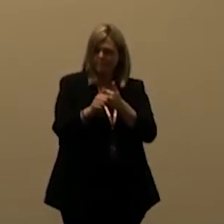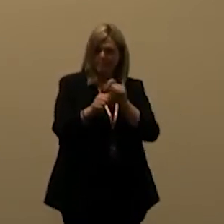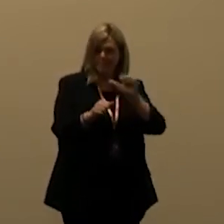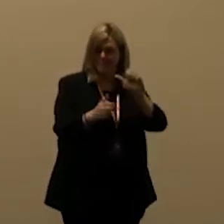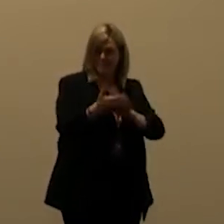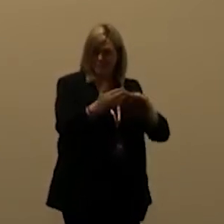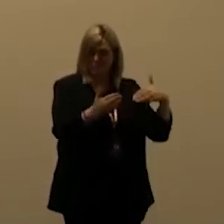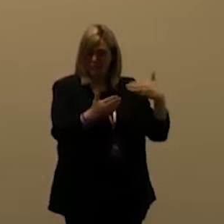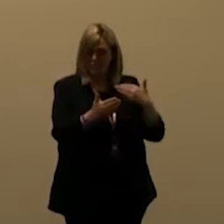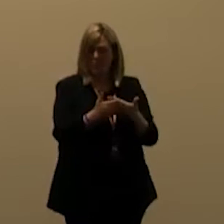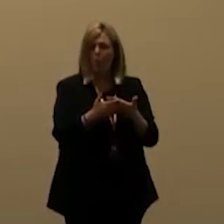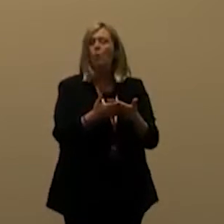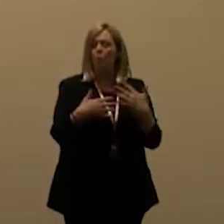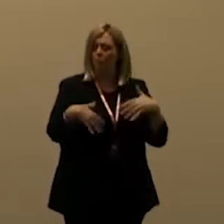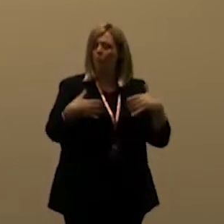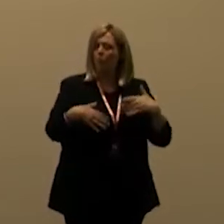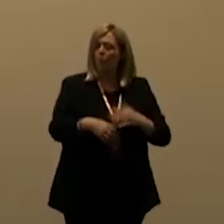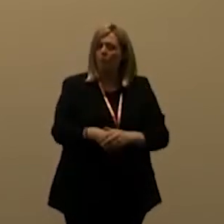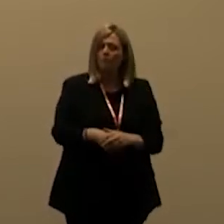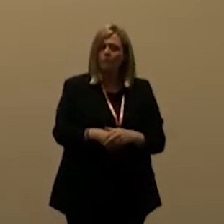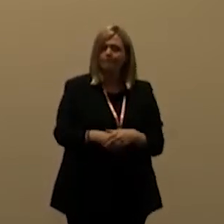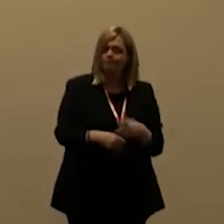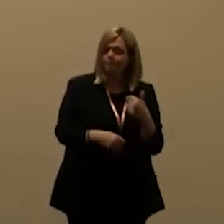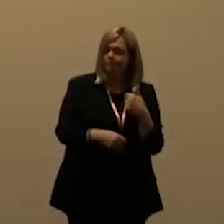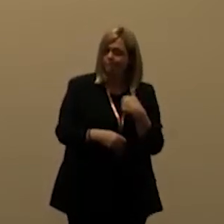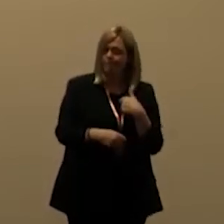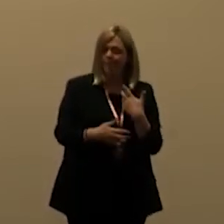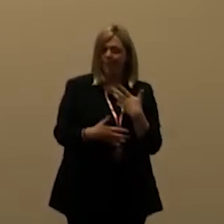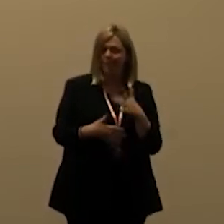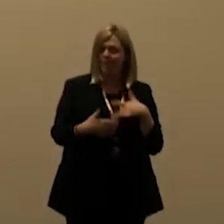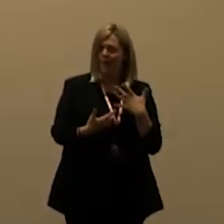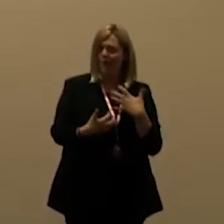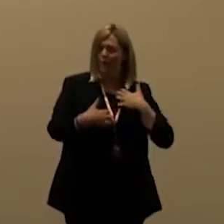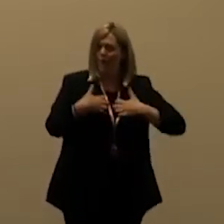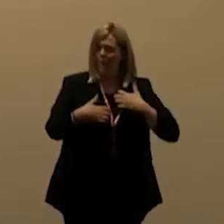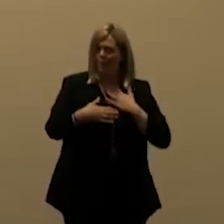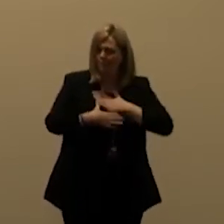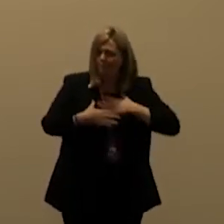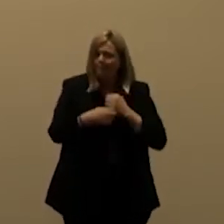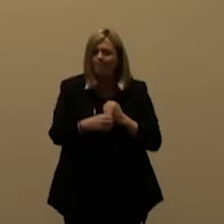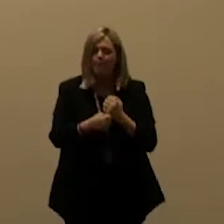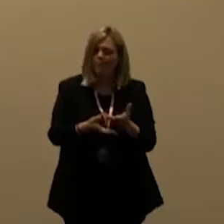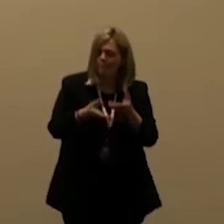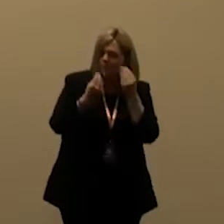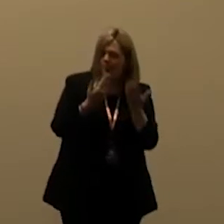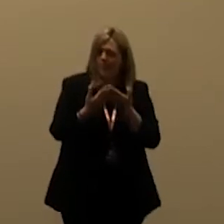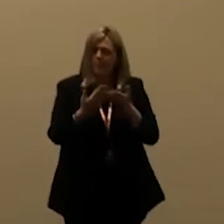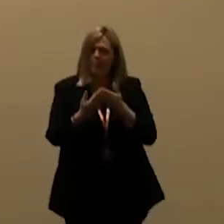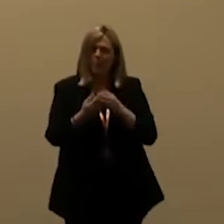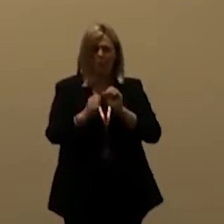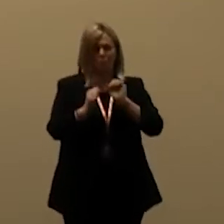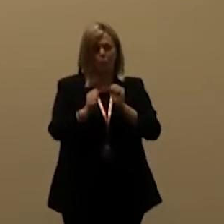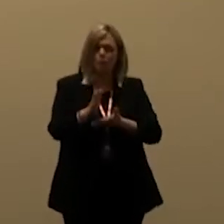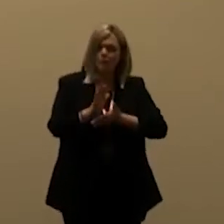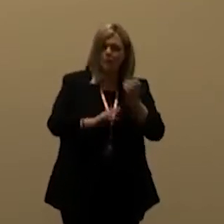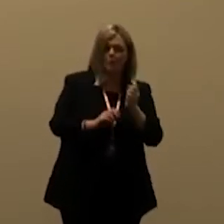I've been with Changing Social. So I am super enthusiastic about learning more about you, what you have to offer, but